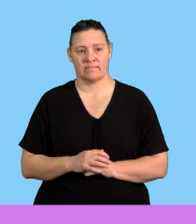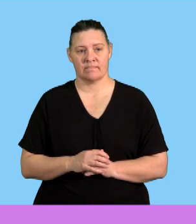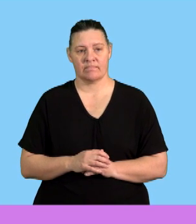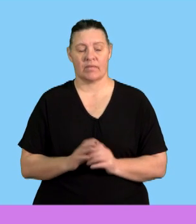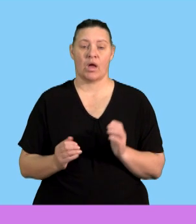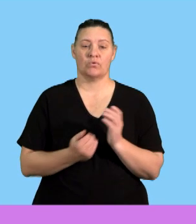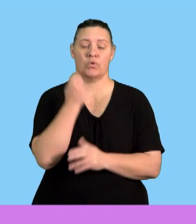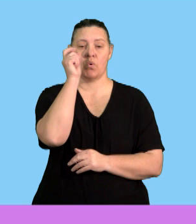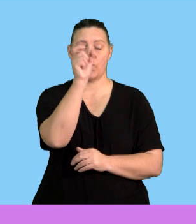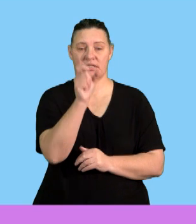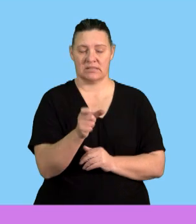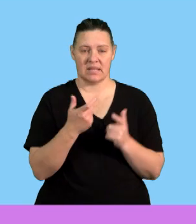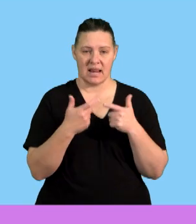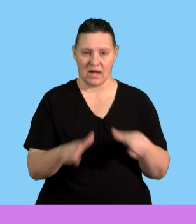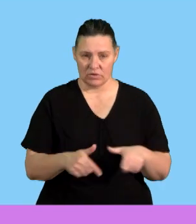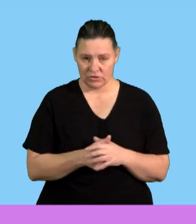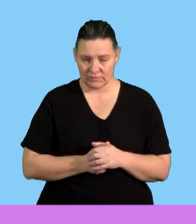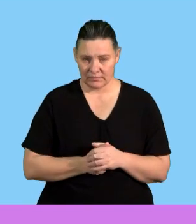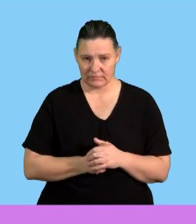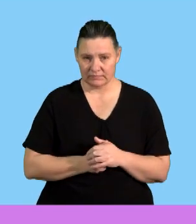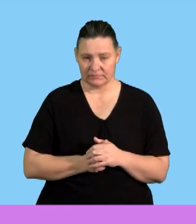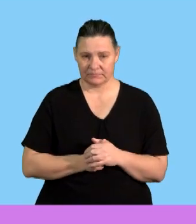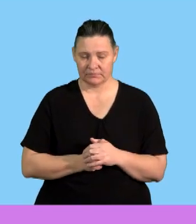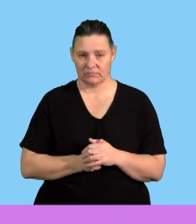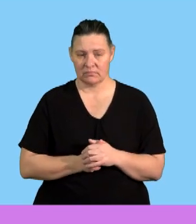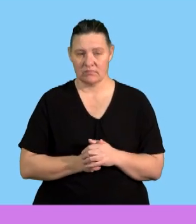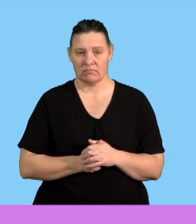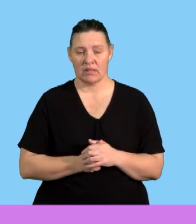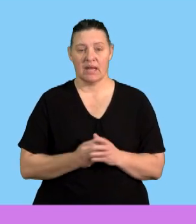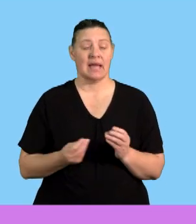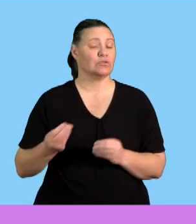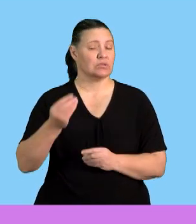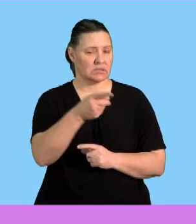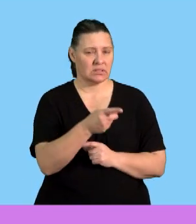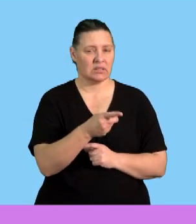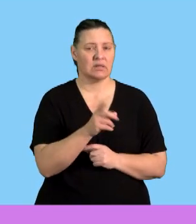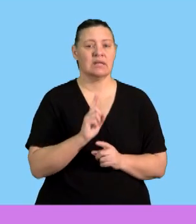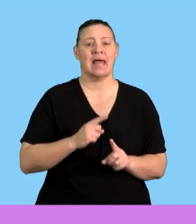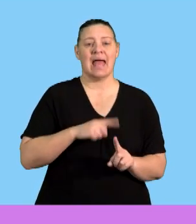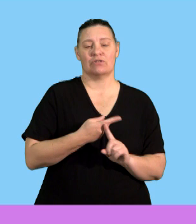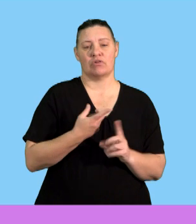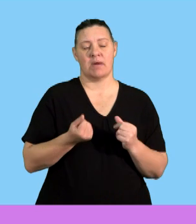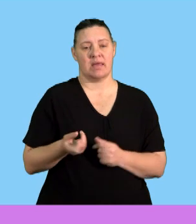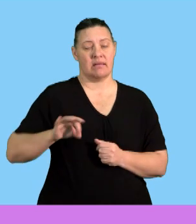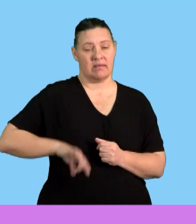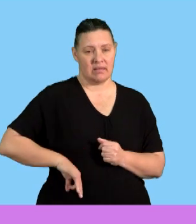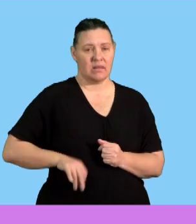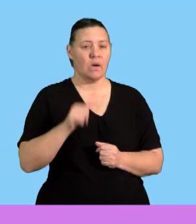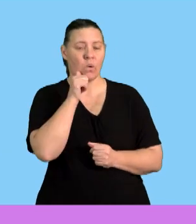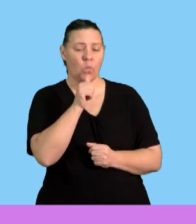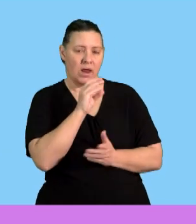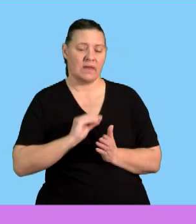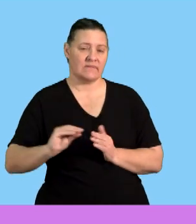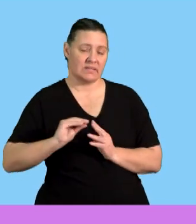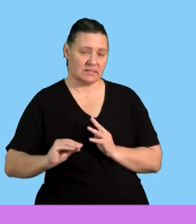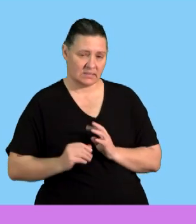The new words and language for today. Interest is the extra money earned when you make an